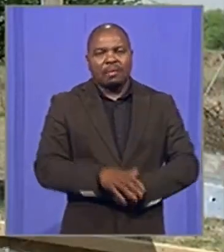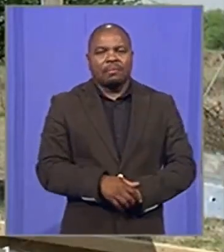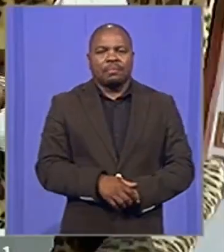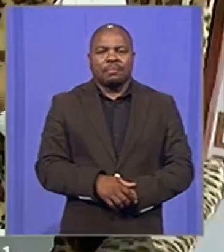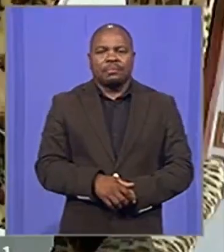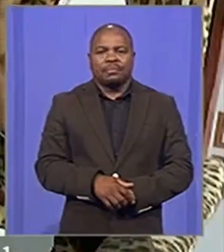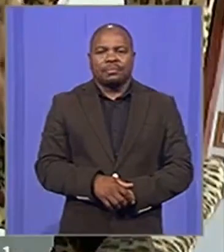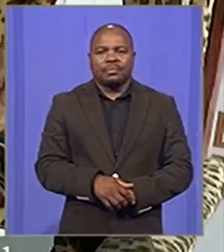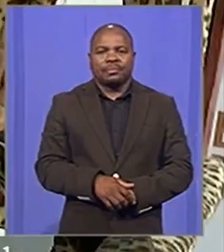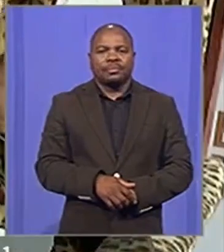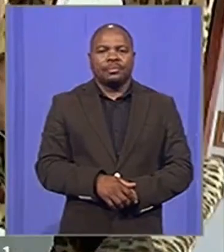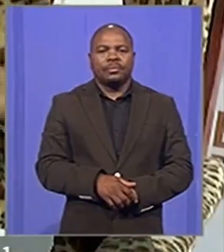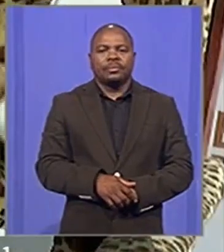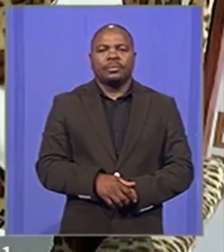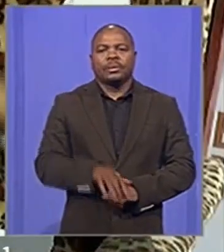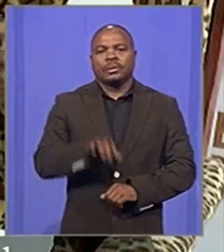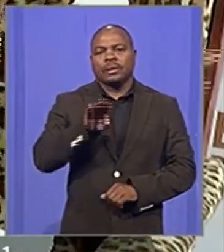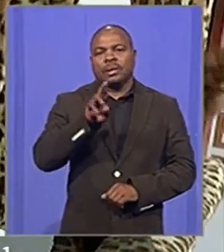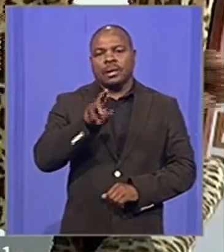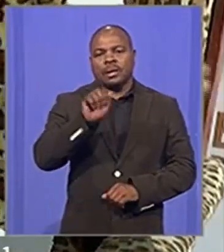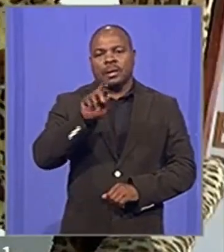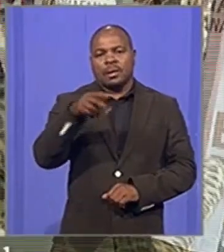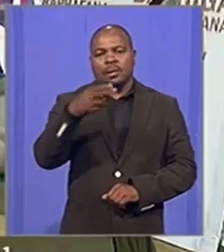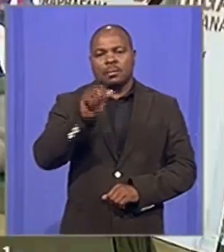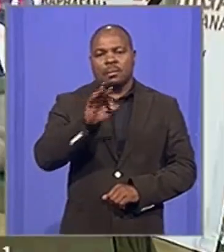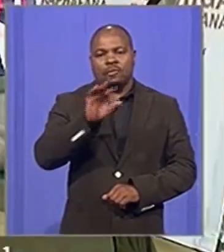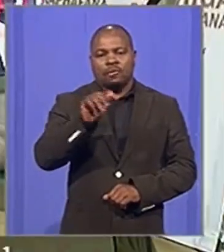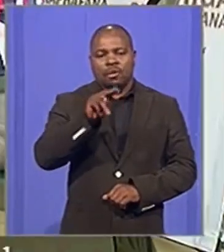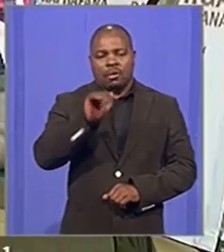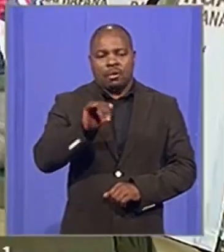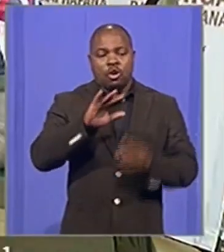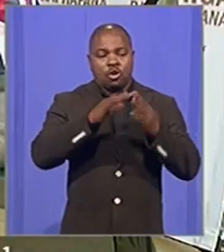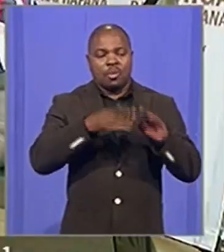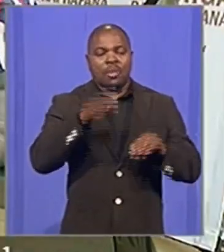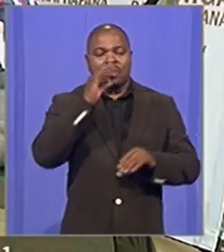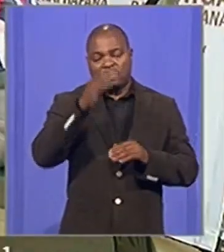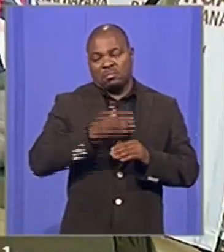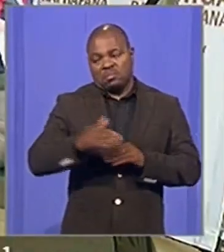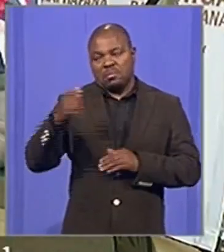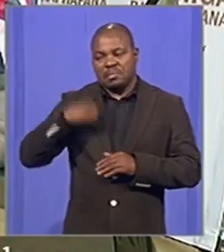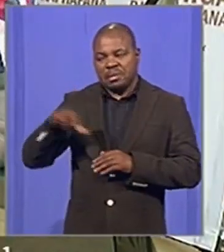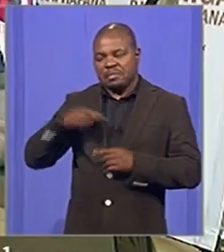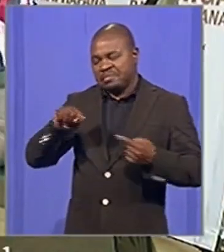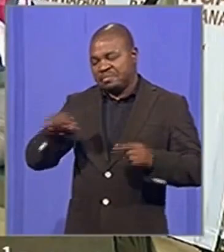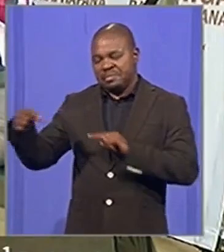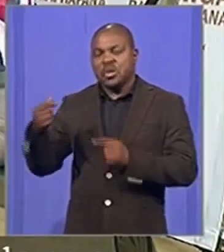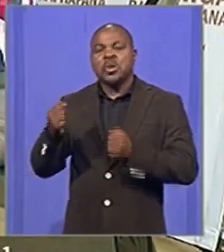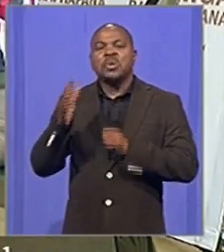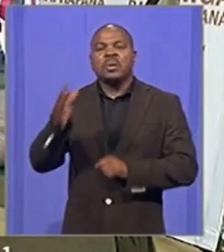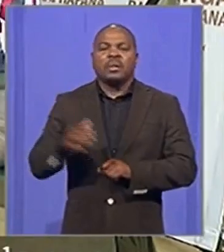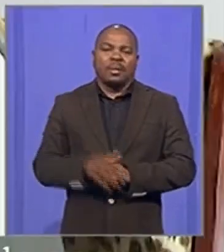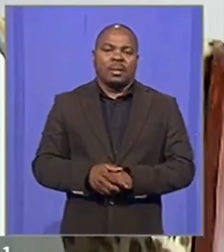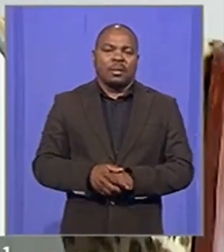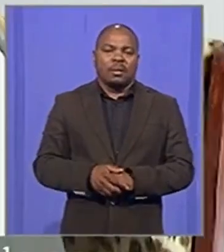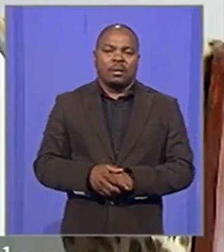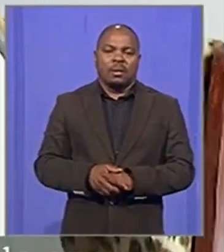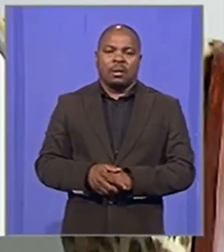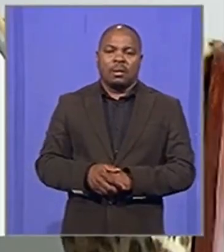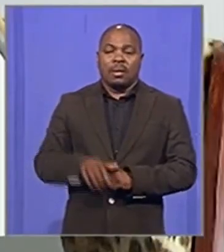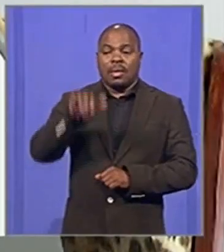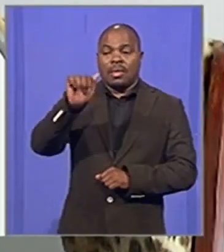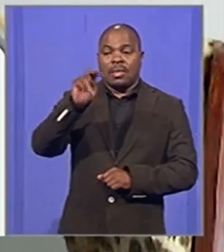fela. Bogosi jwa bašhega ba raphafana bo a re bo tlile go tsaya dikgato kgatlhanong le mmasepala. Puso